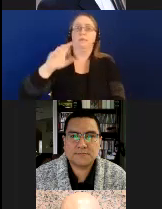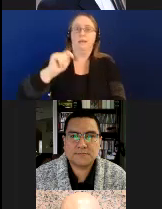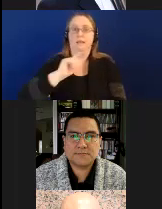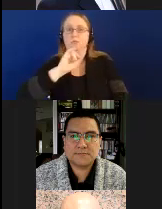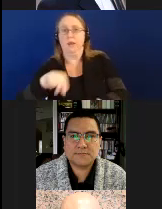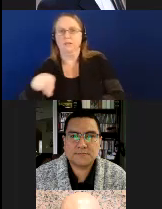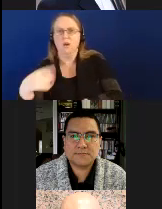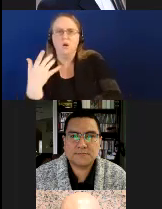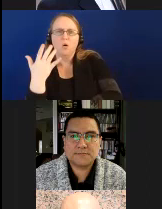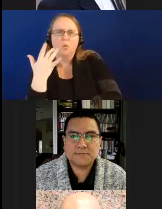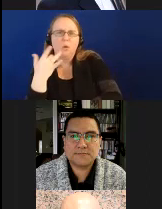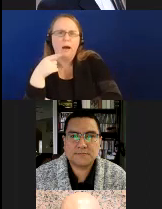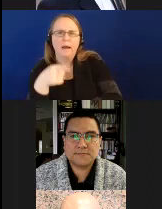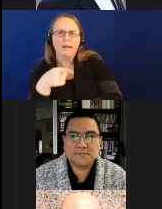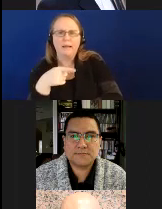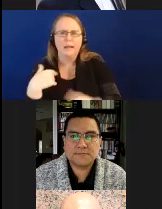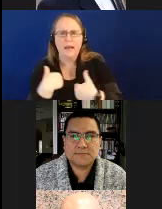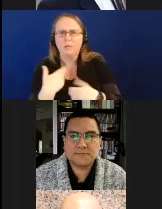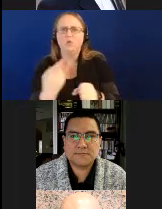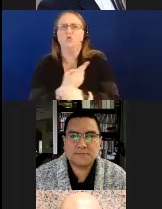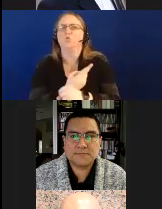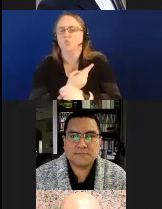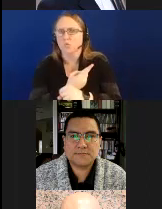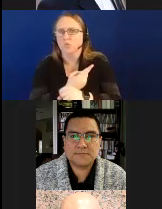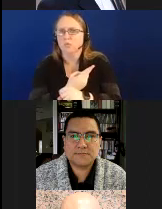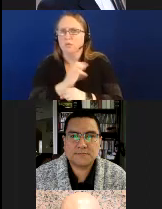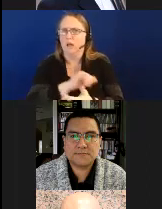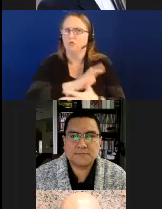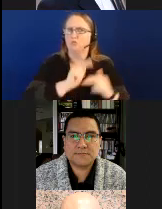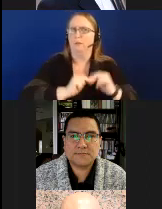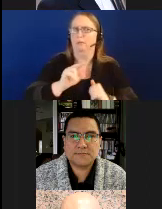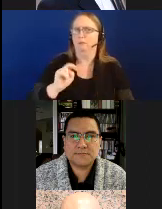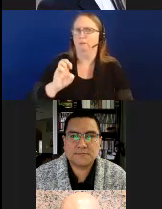this particular animal uses the cactus to build its nest.